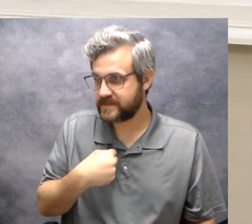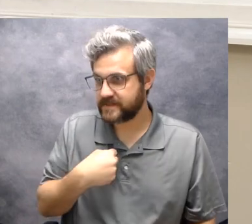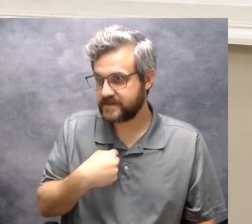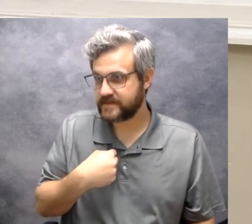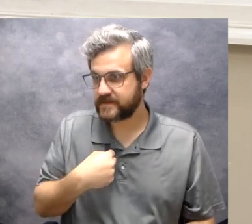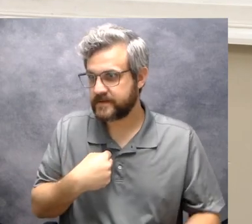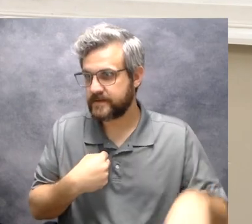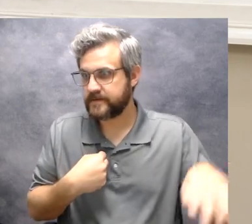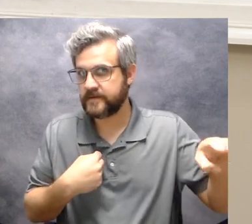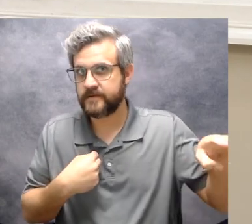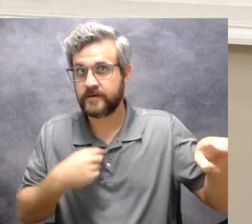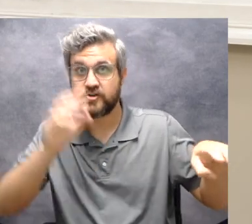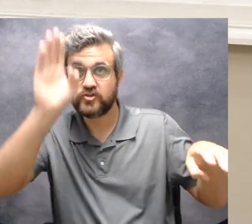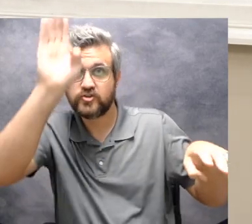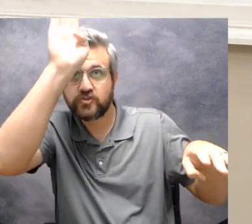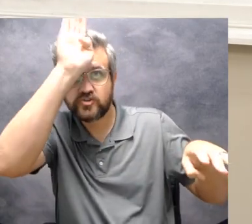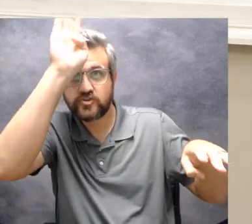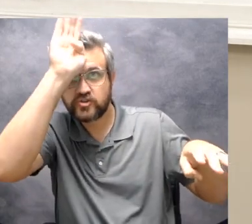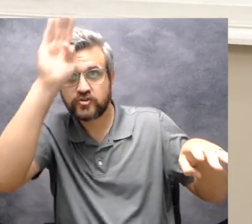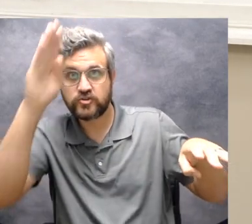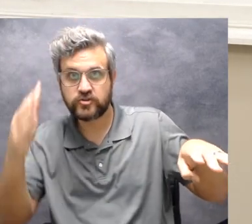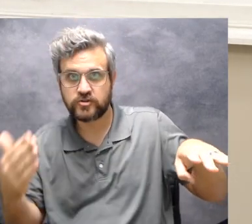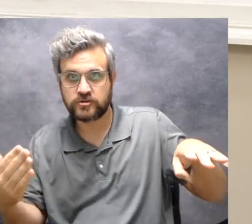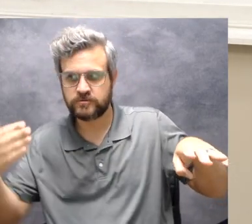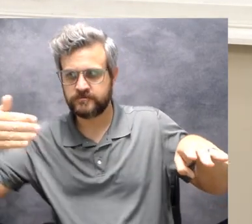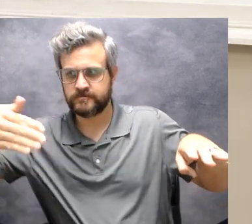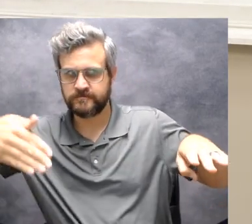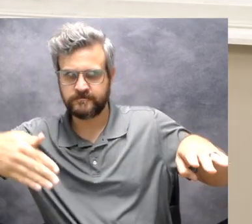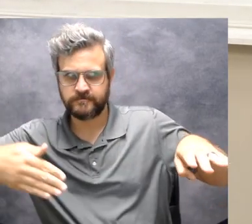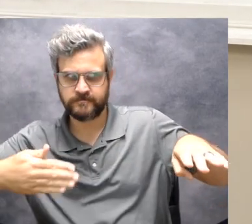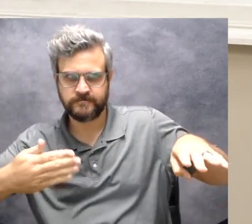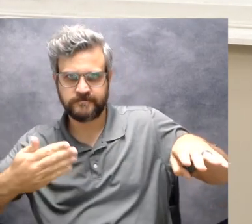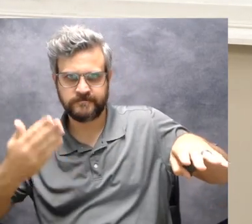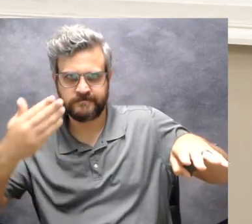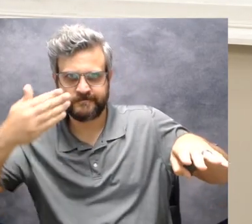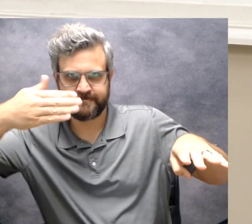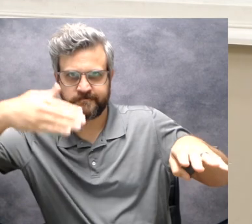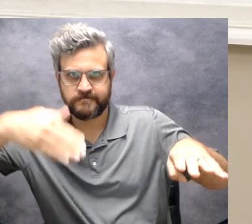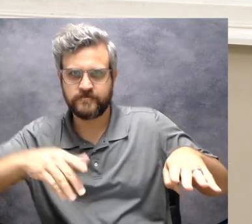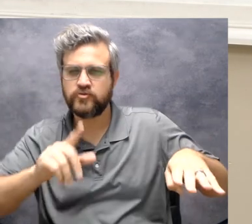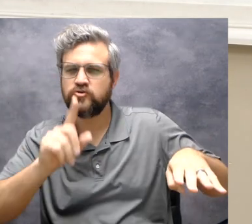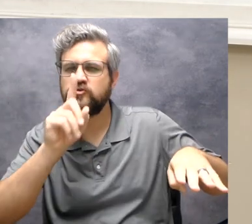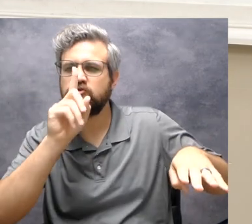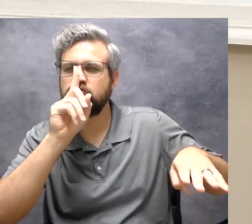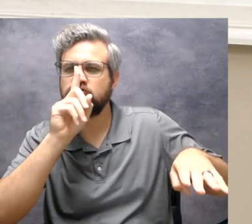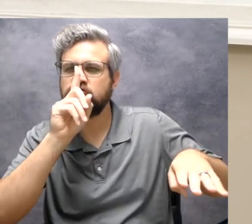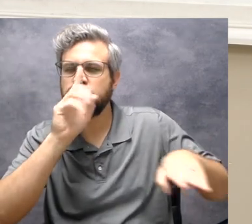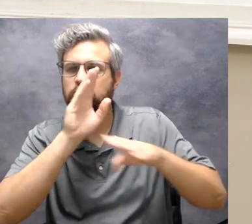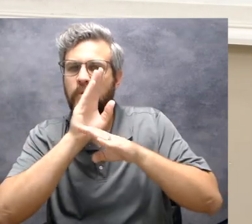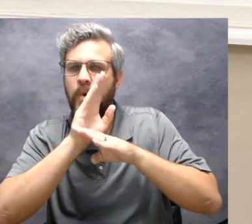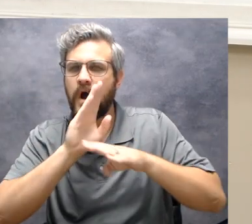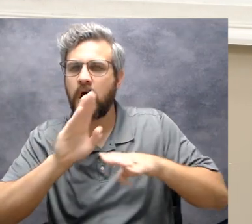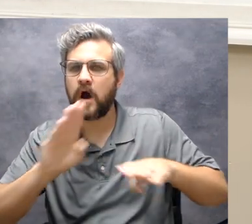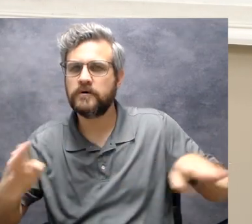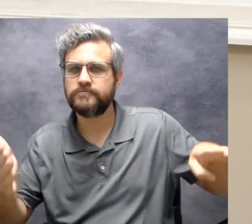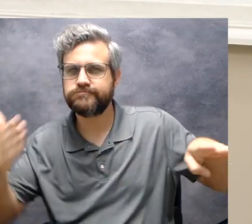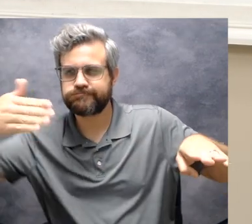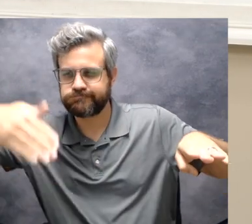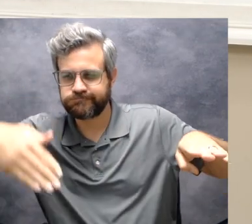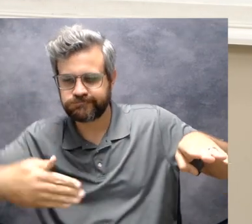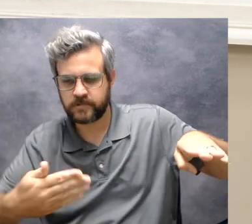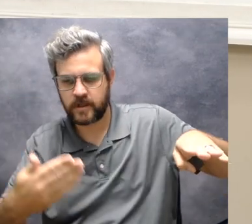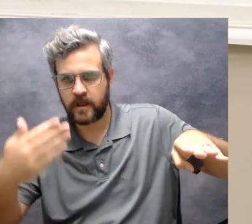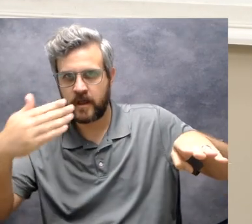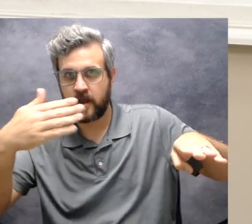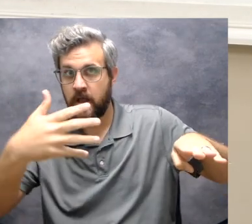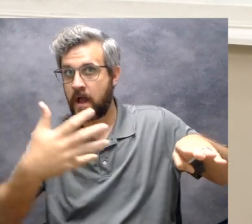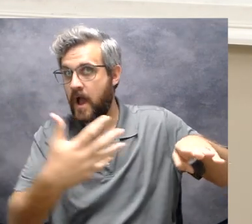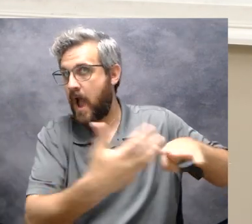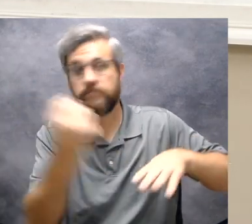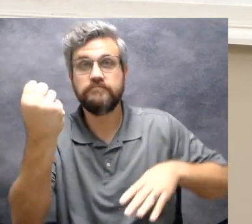be